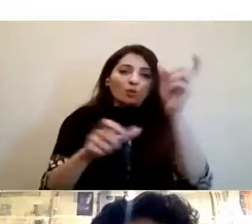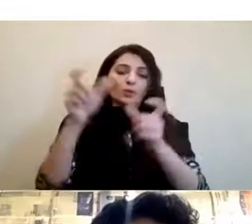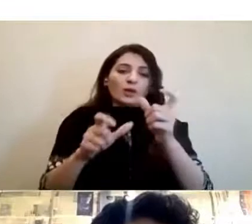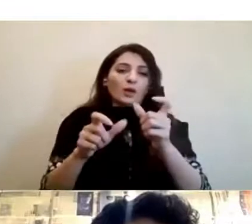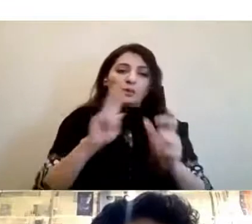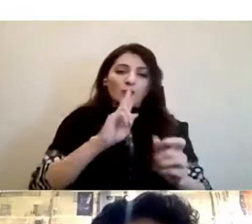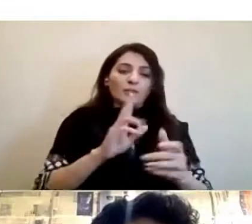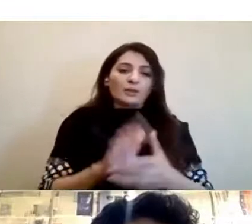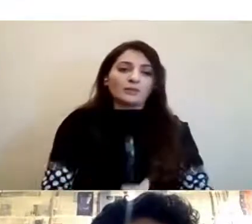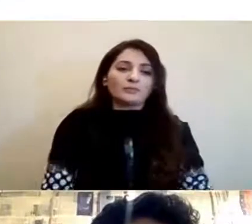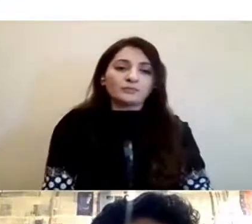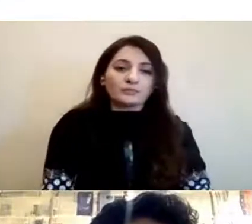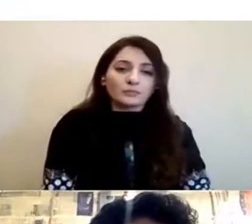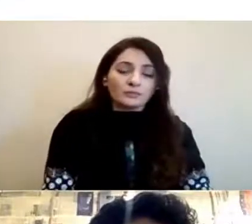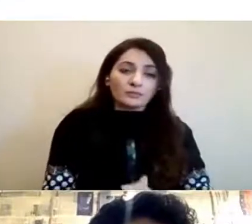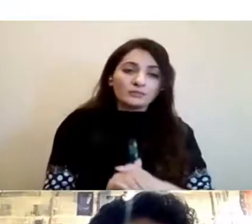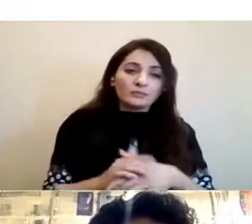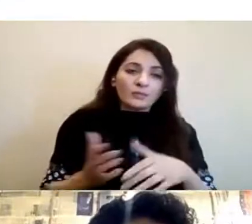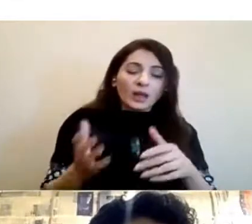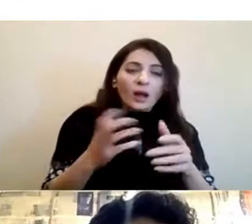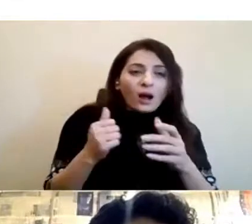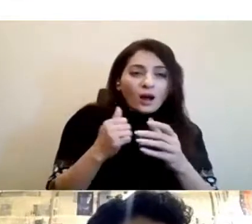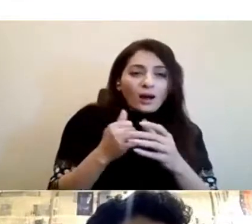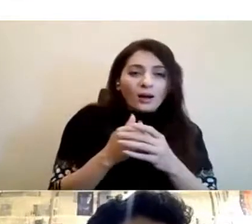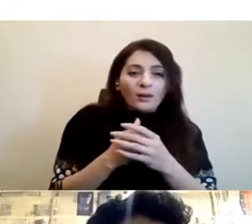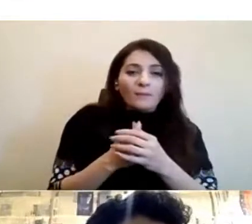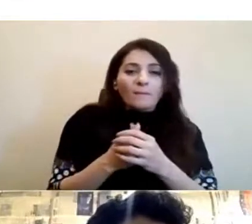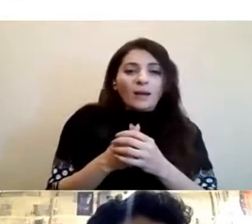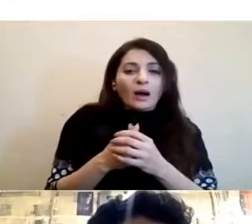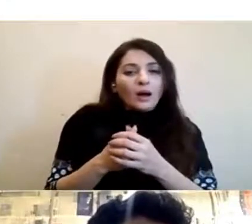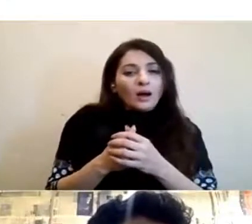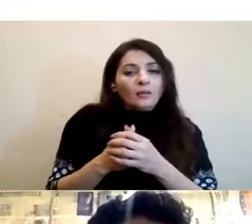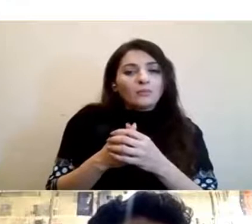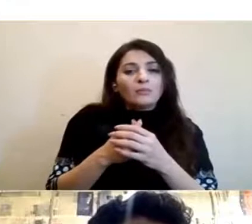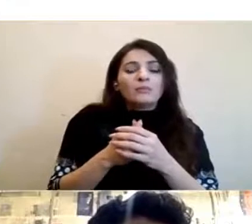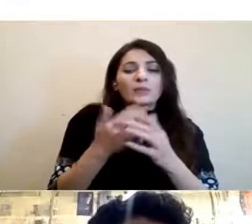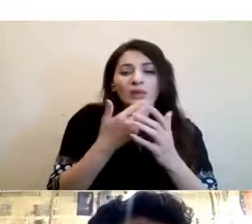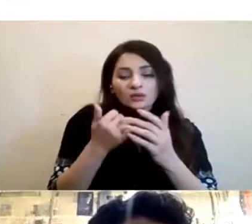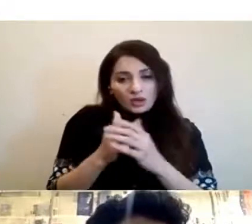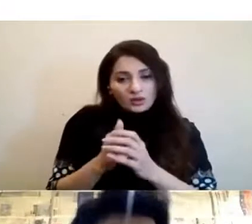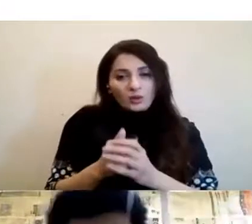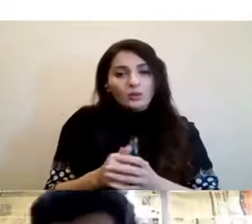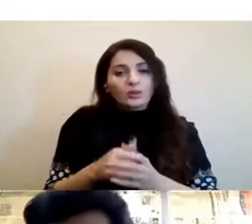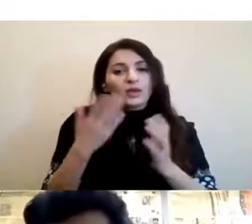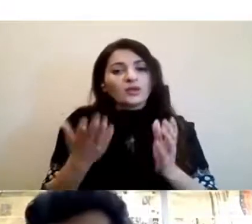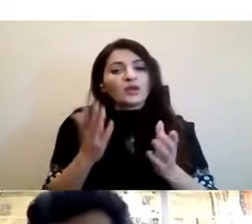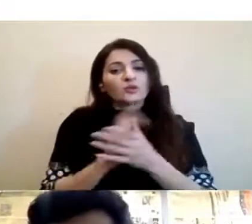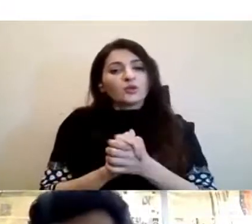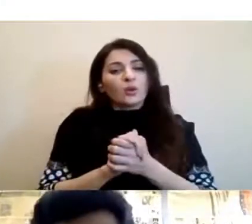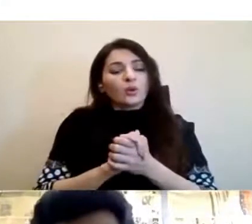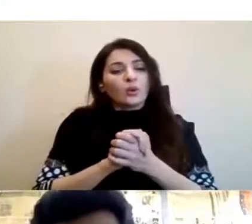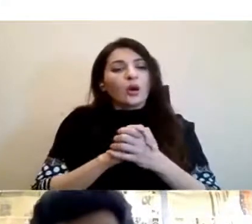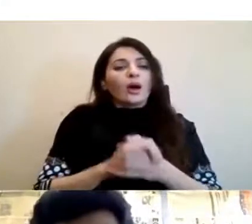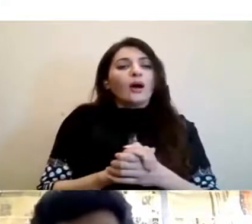Yeah, well, we like to think, or we like to say that these are liberating,